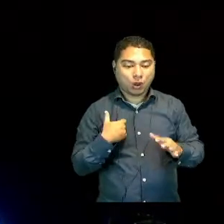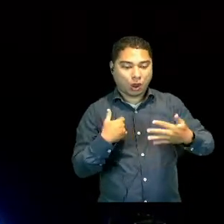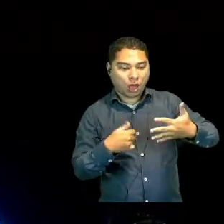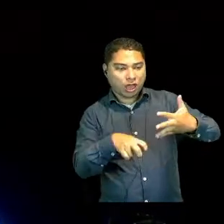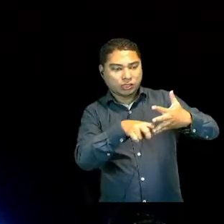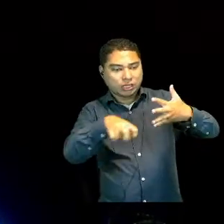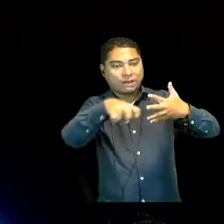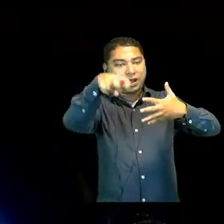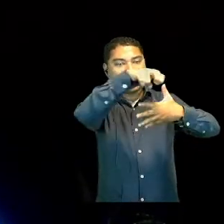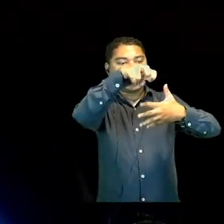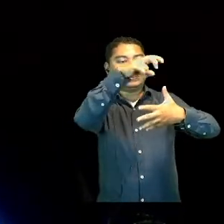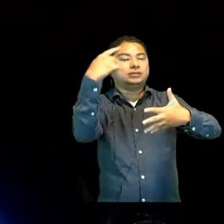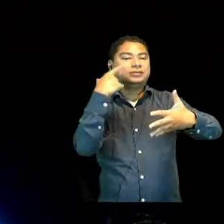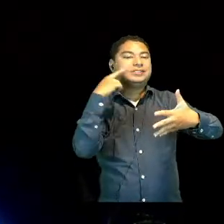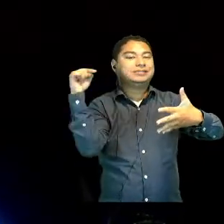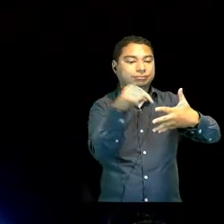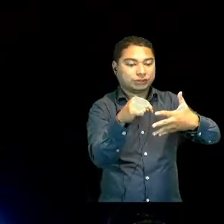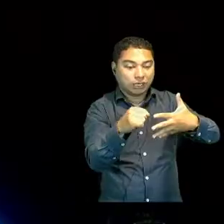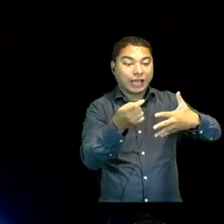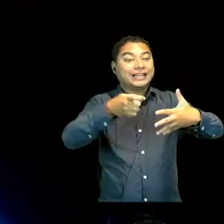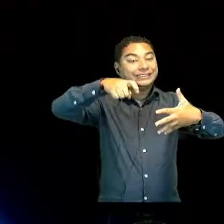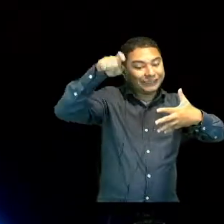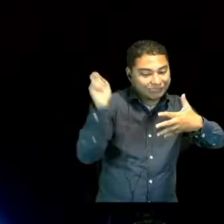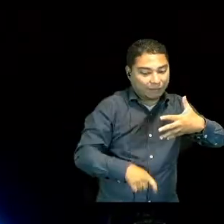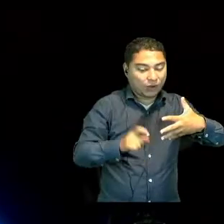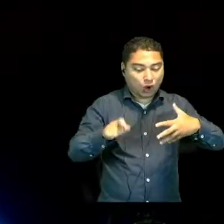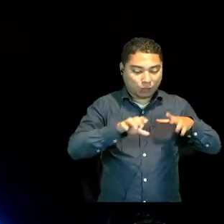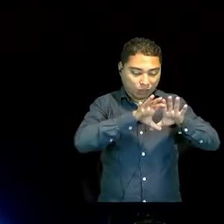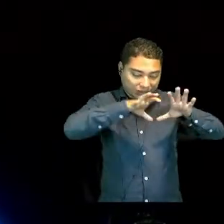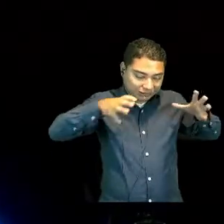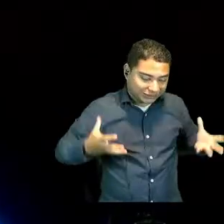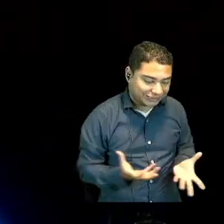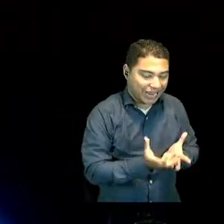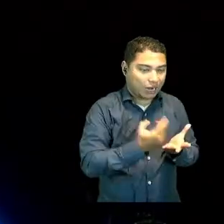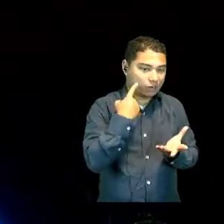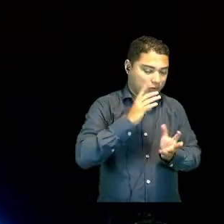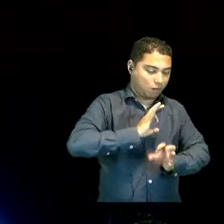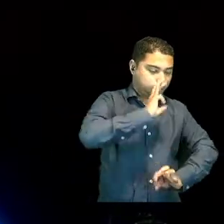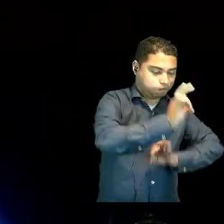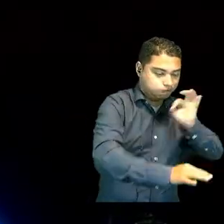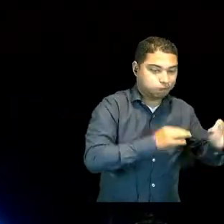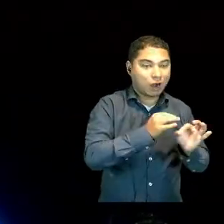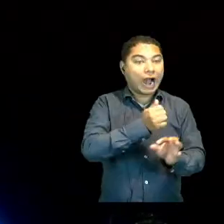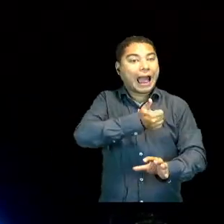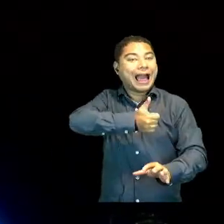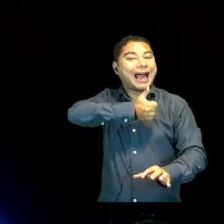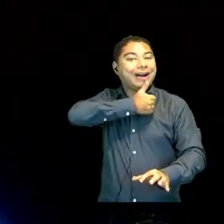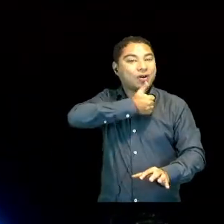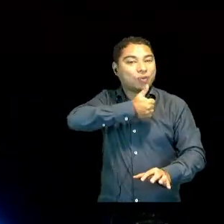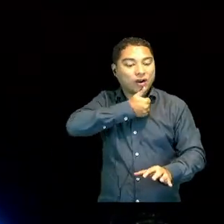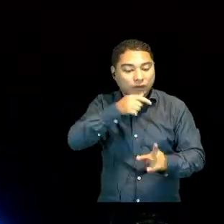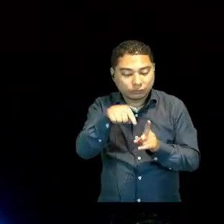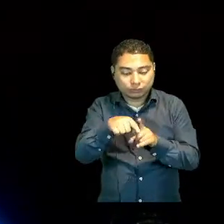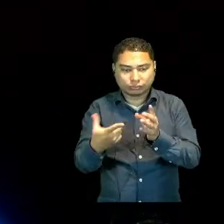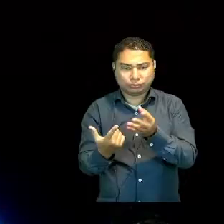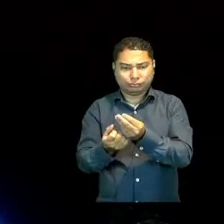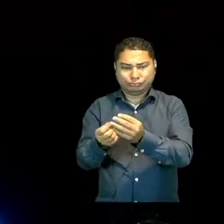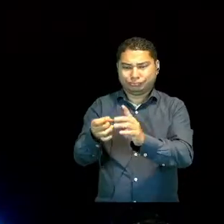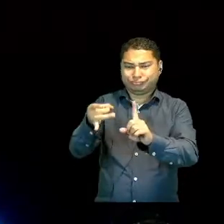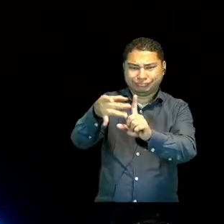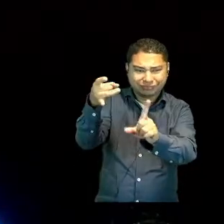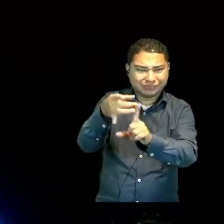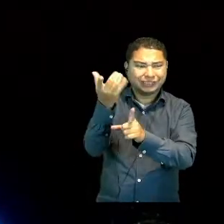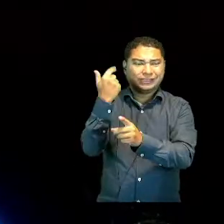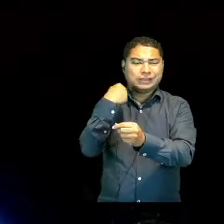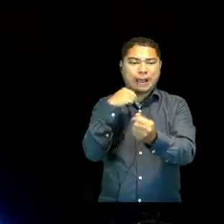the earth. We have to protect the waters of the earth, its minerals, its